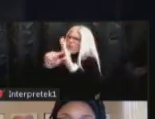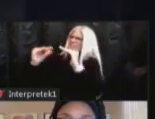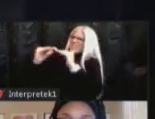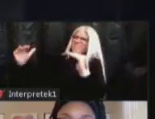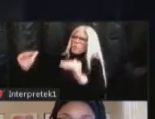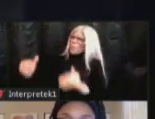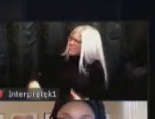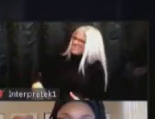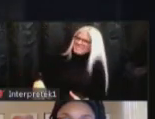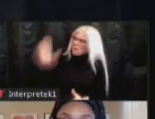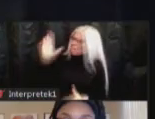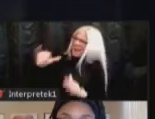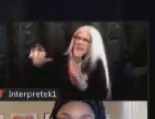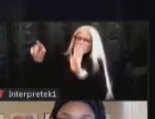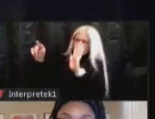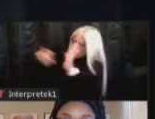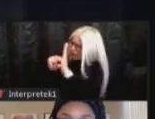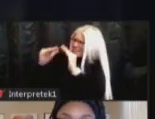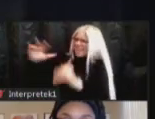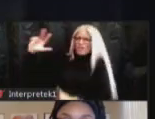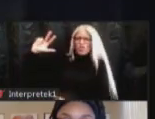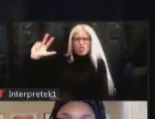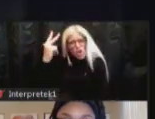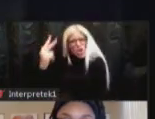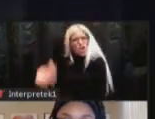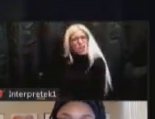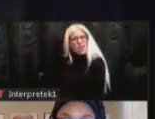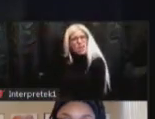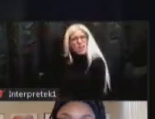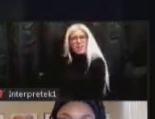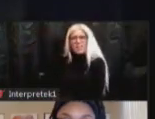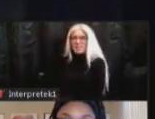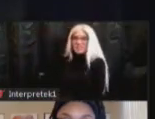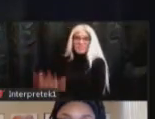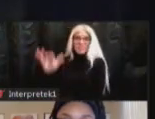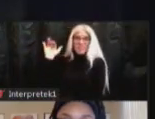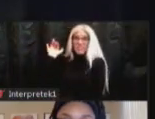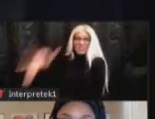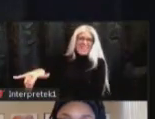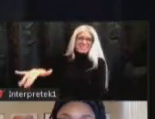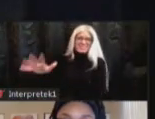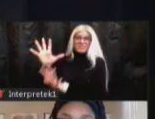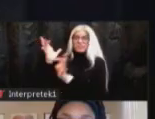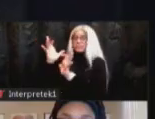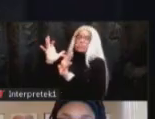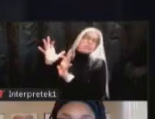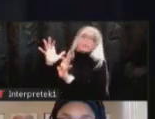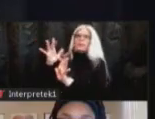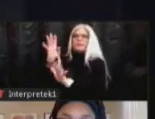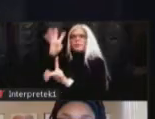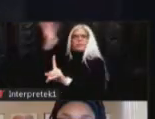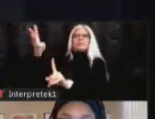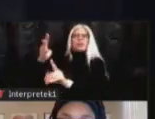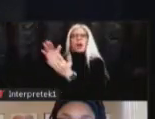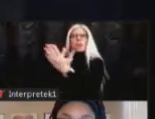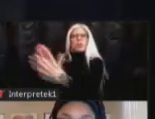3 is it's a pathological approach. It assumes that there's going to be problems, they're going to be behind. Let's